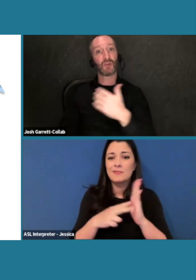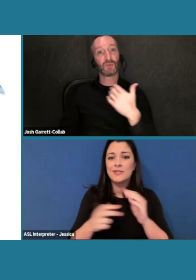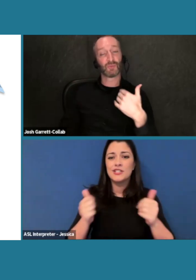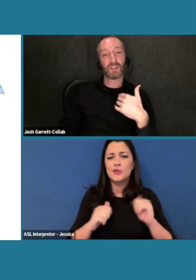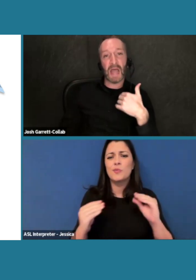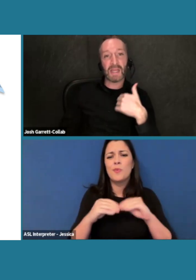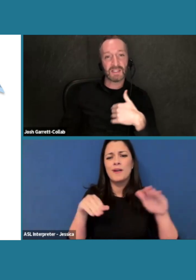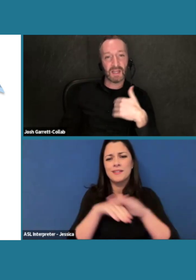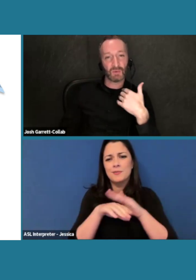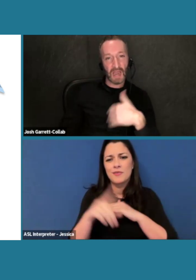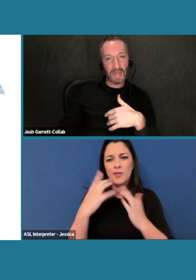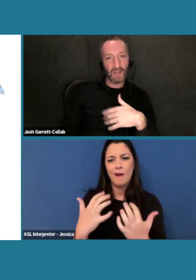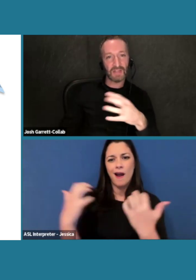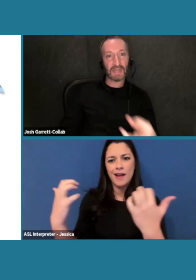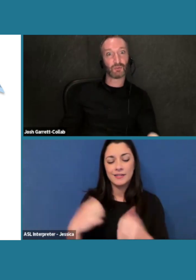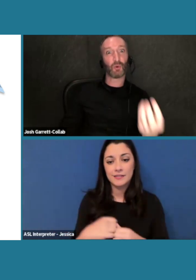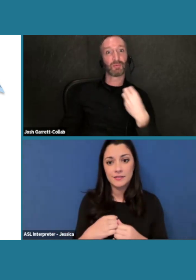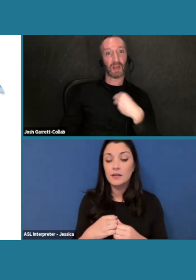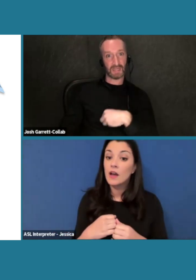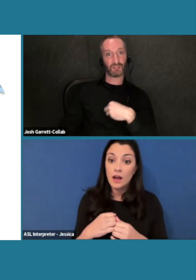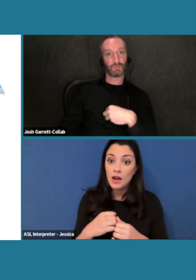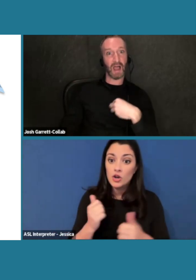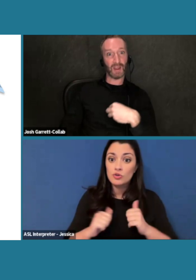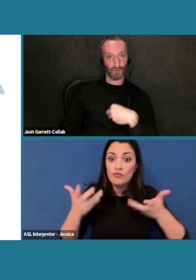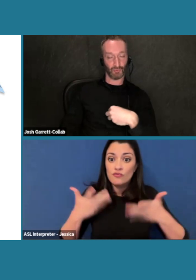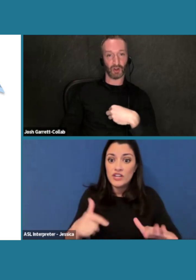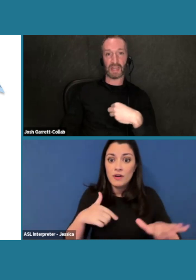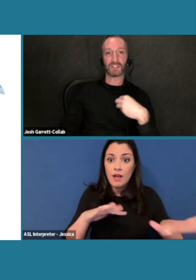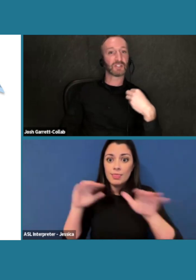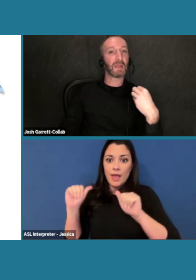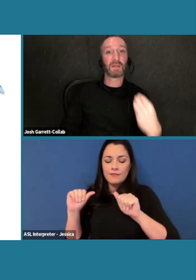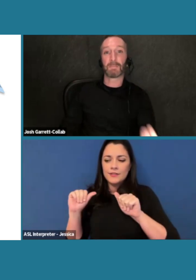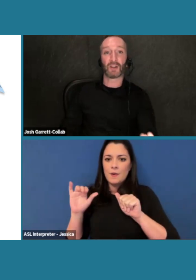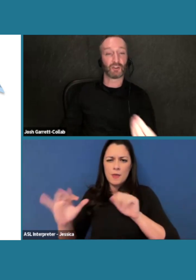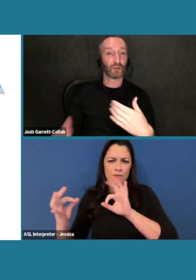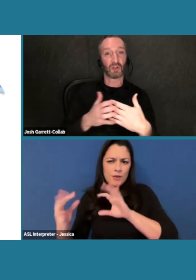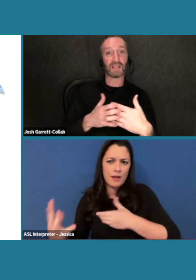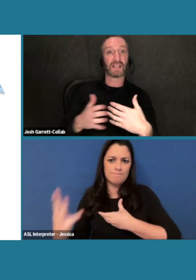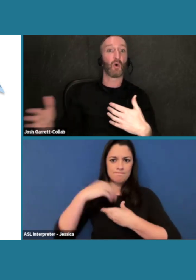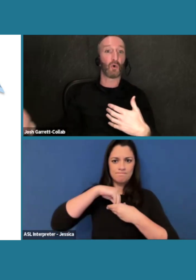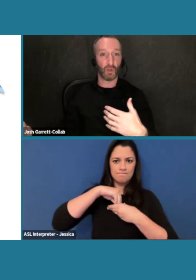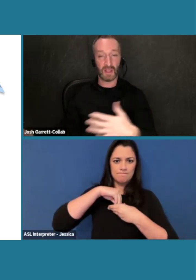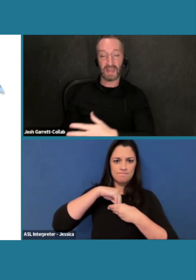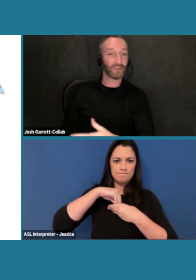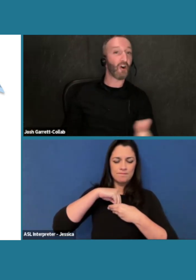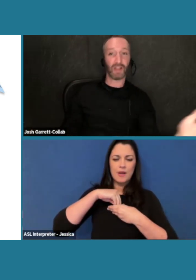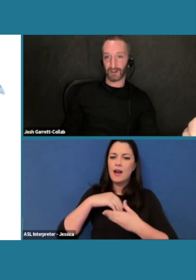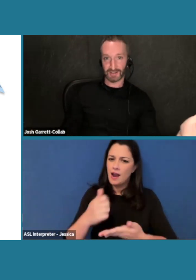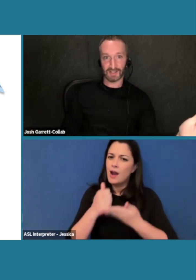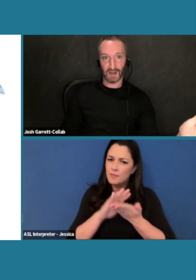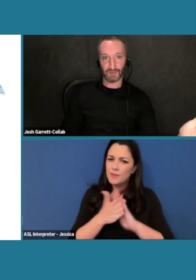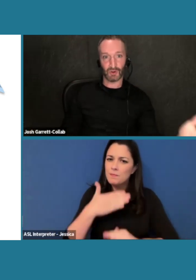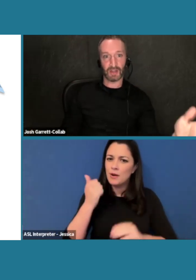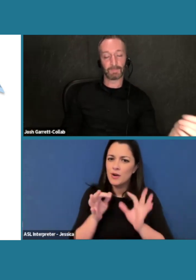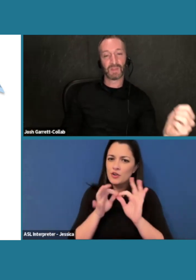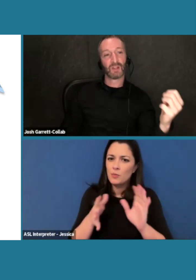it also was work that I could take when I left and incorporate into my own work. It just made me a better interpreter as a whole in all